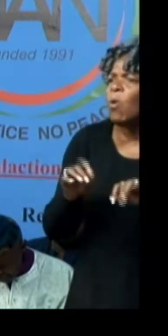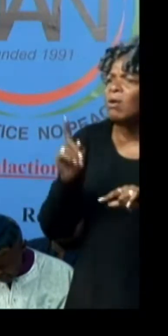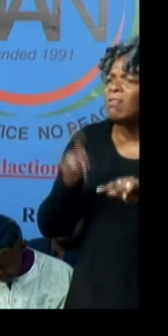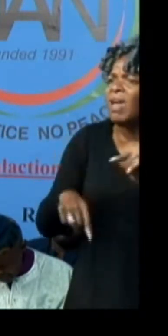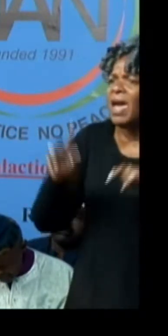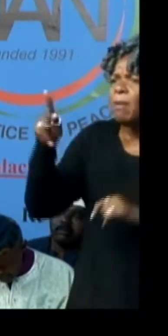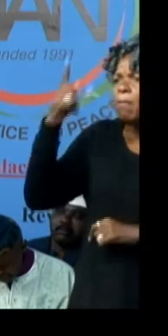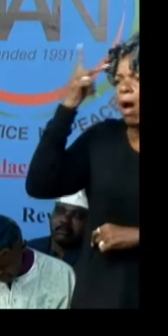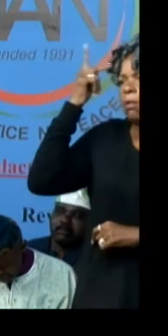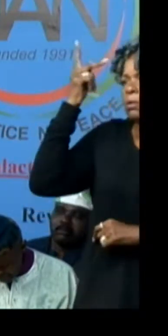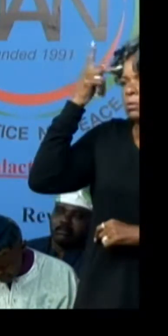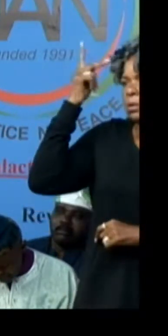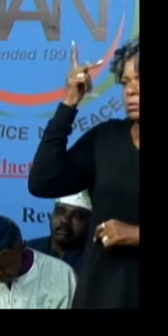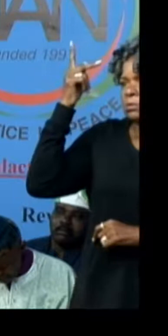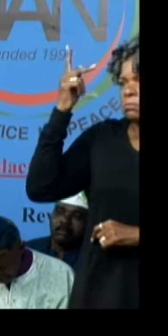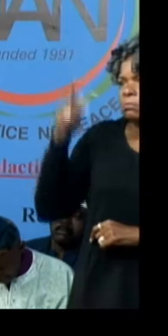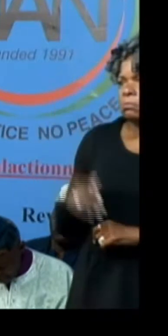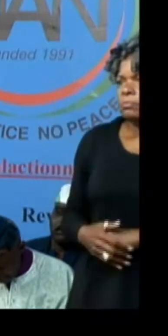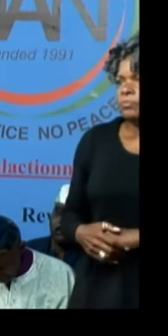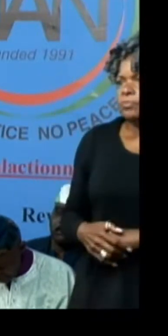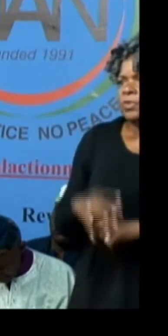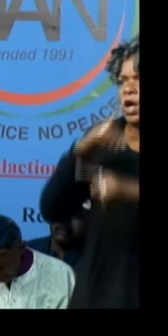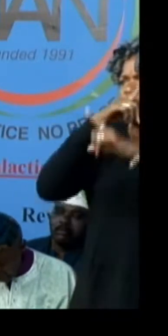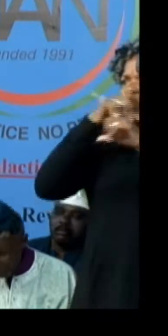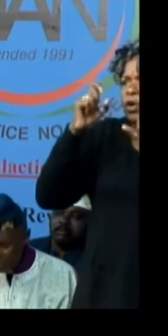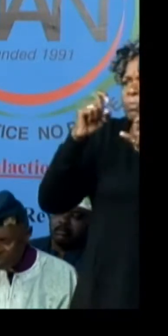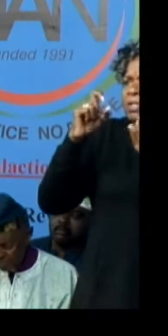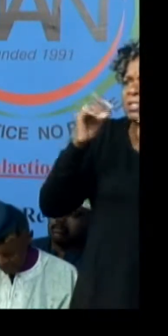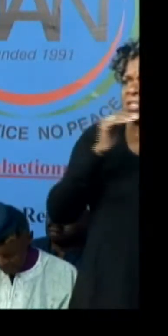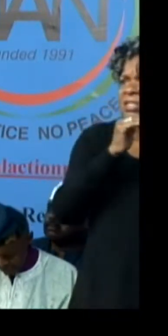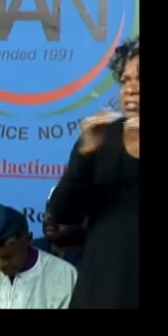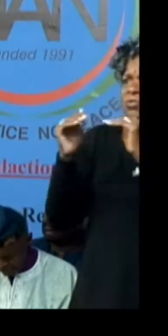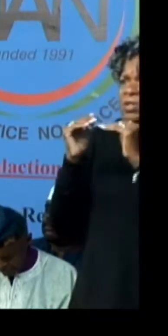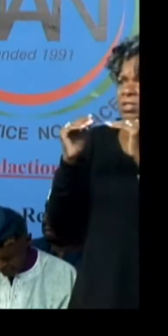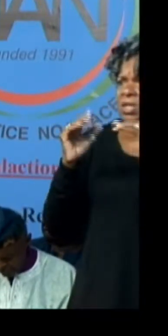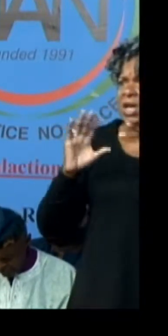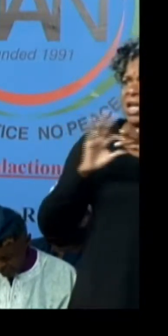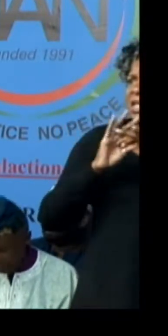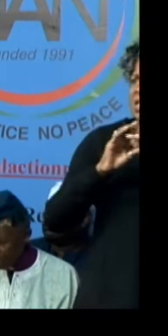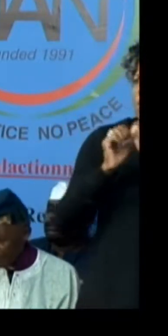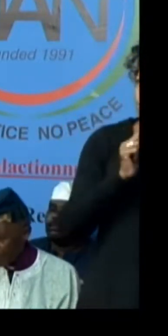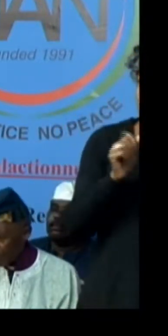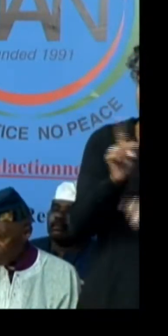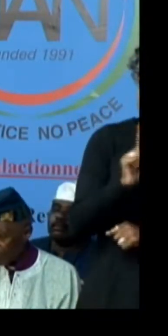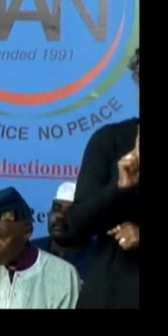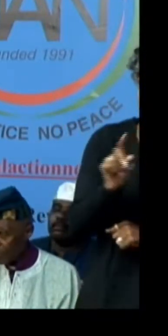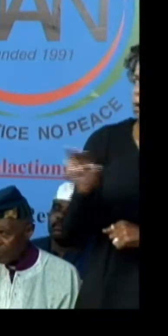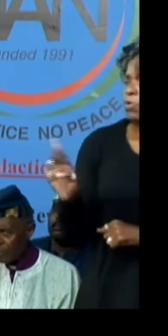or Republican. Criminal justice shouldn't have nothing to do with Democrat or Republican.